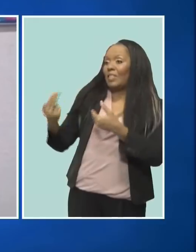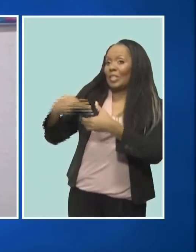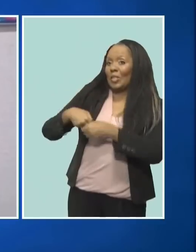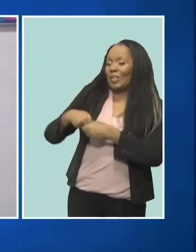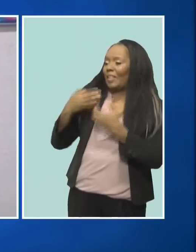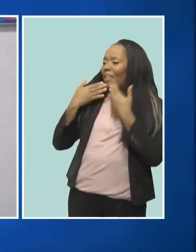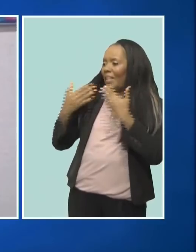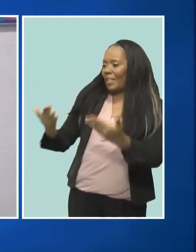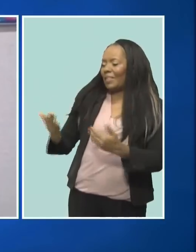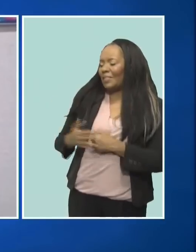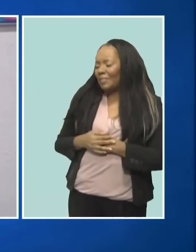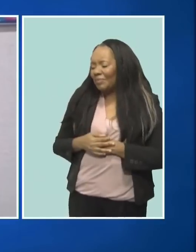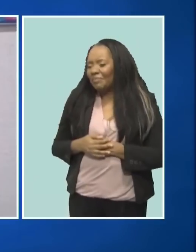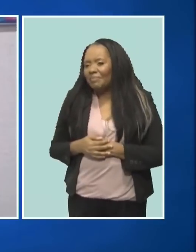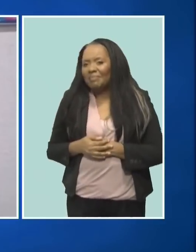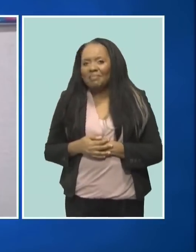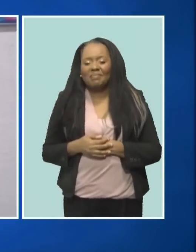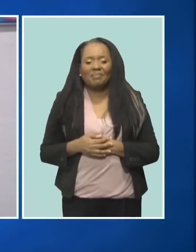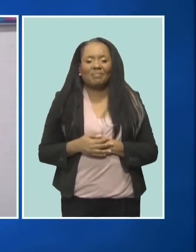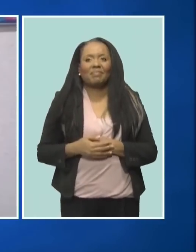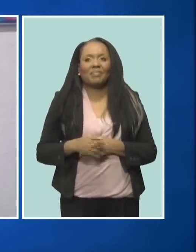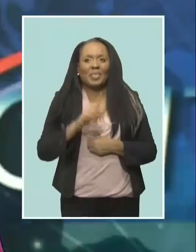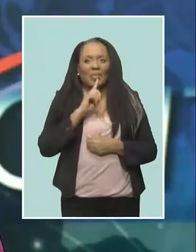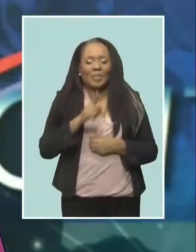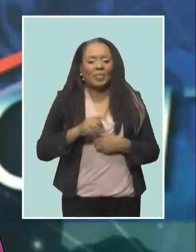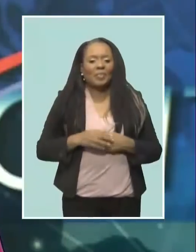evening, Mr. Randy Gray. Sure.